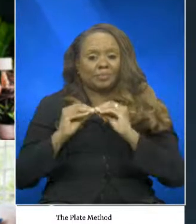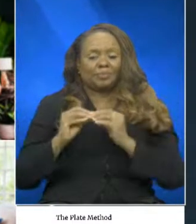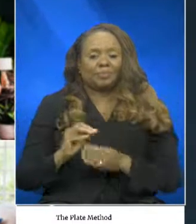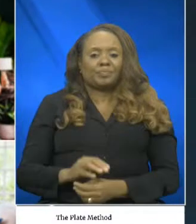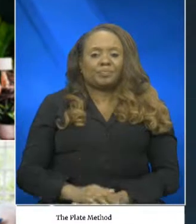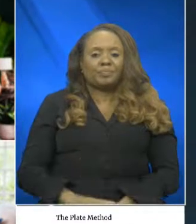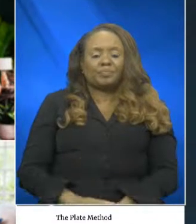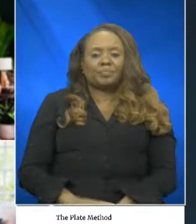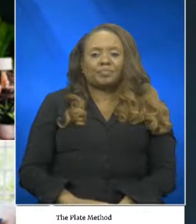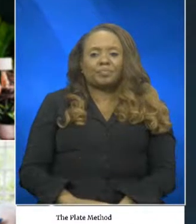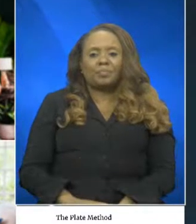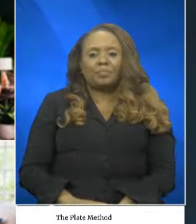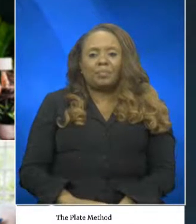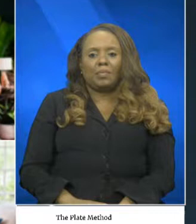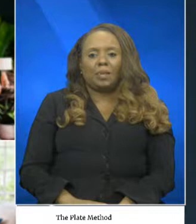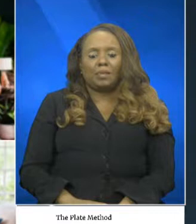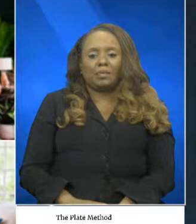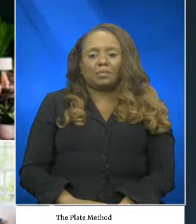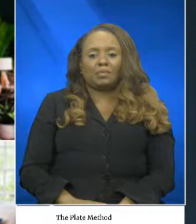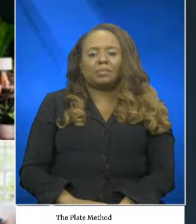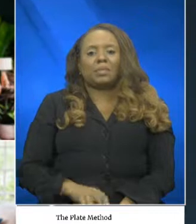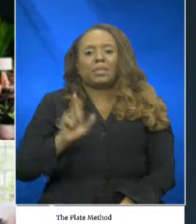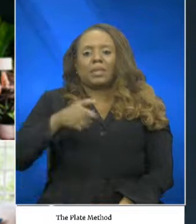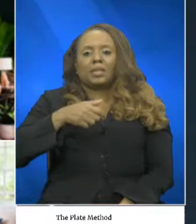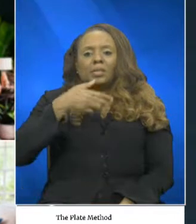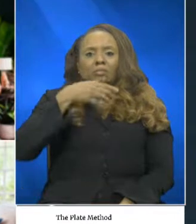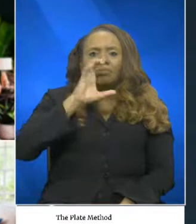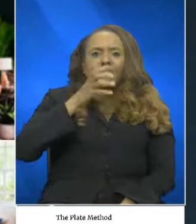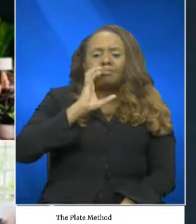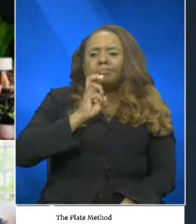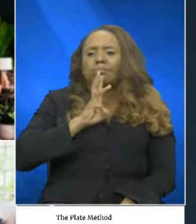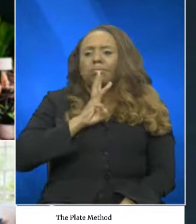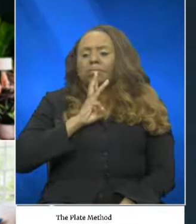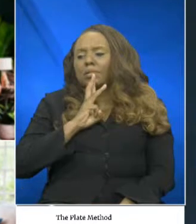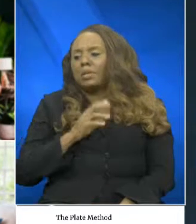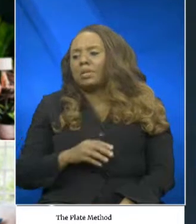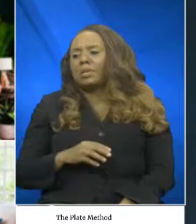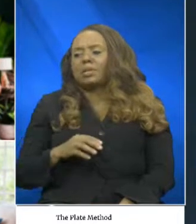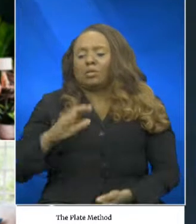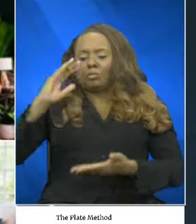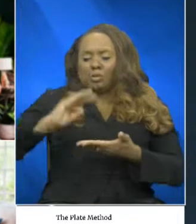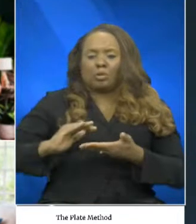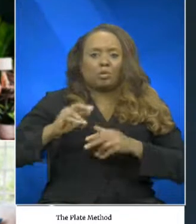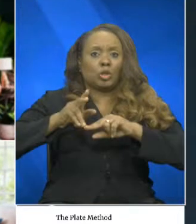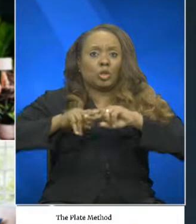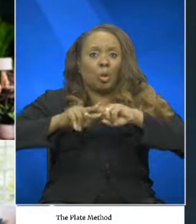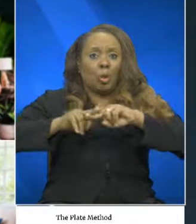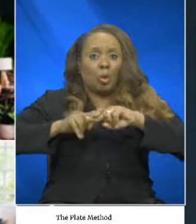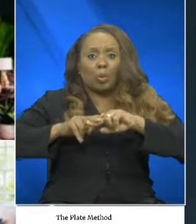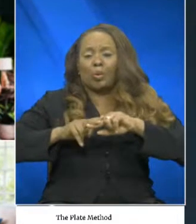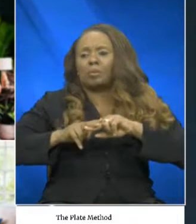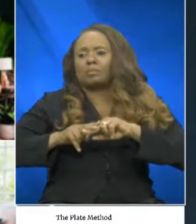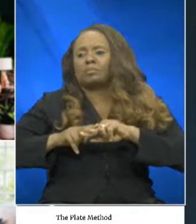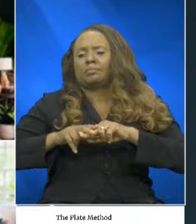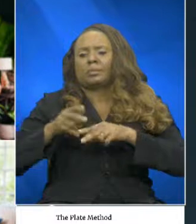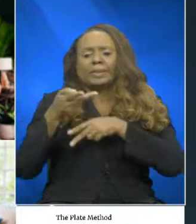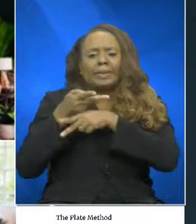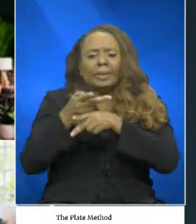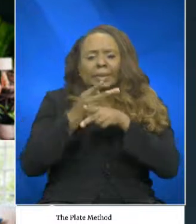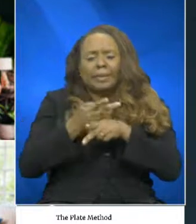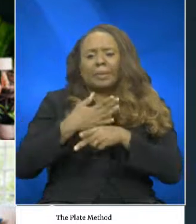advise me there to drink water, cut back on salt, look at my diet